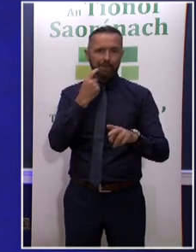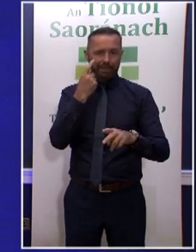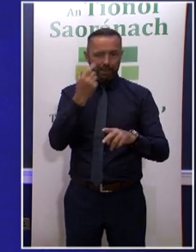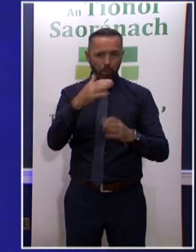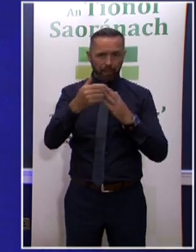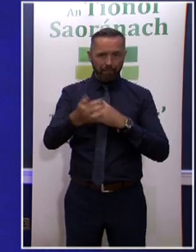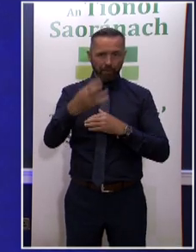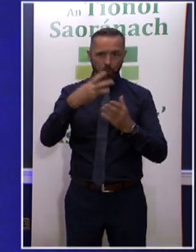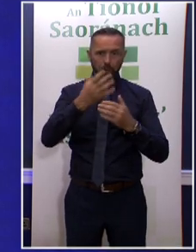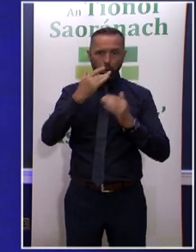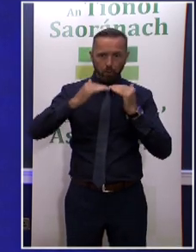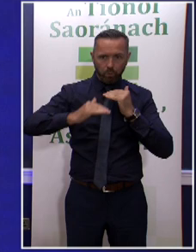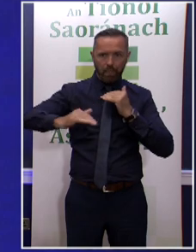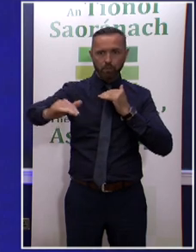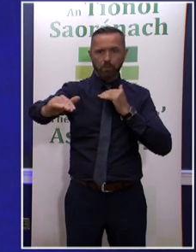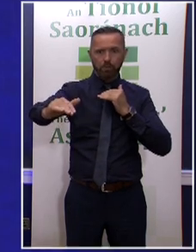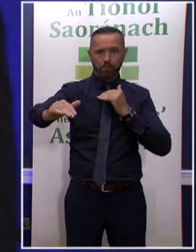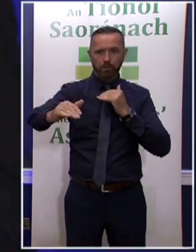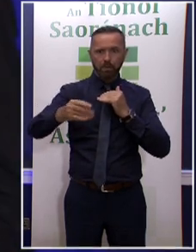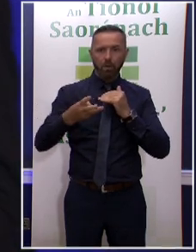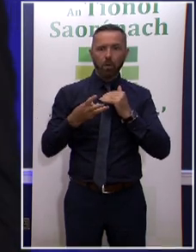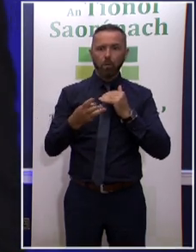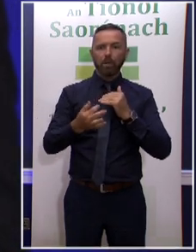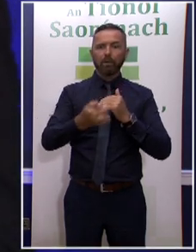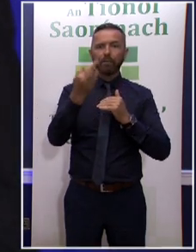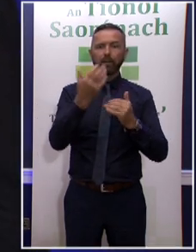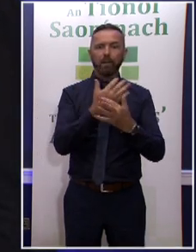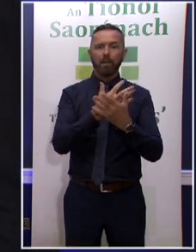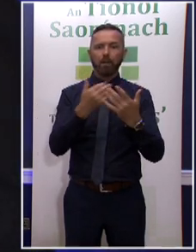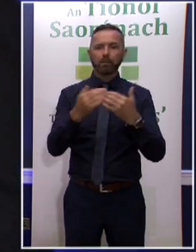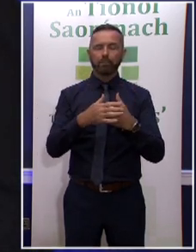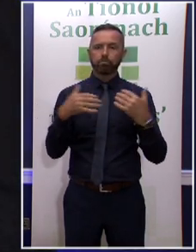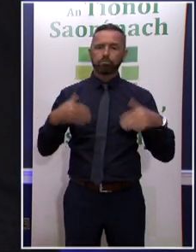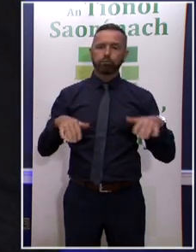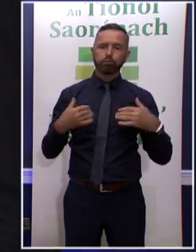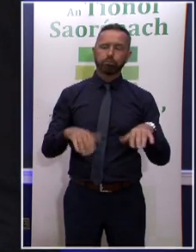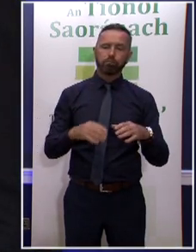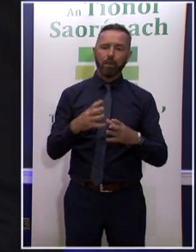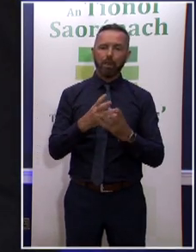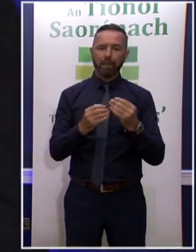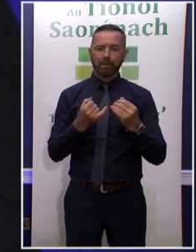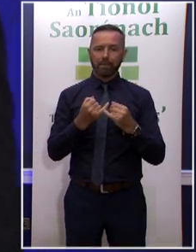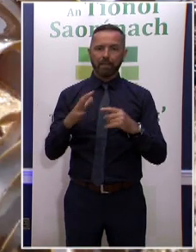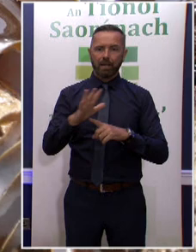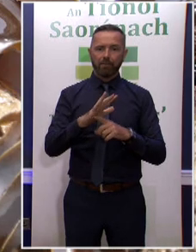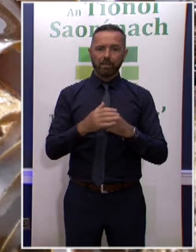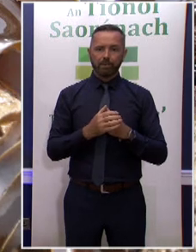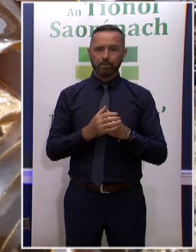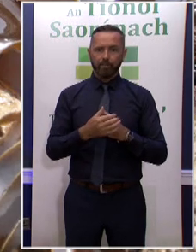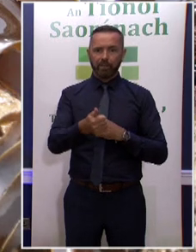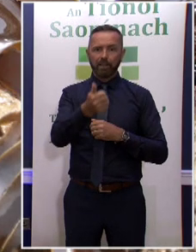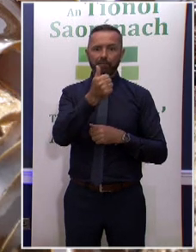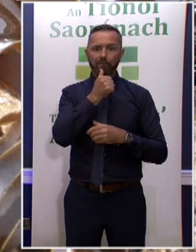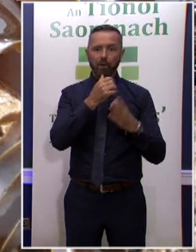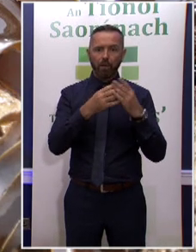find when the tide is out, you'd already find quite a lot of remarkable creatures just in these kinds of areas. And the first thing